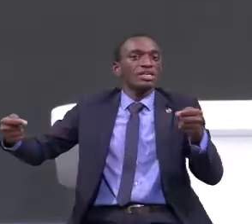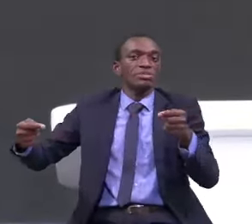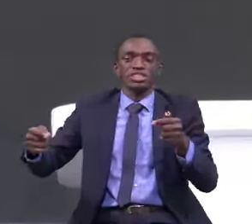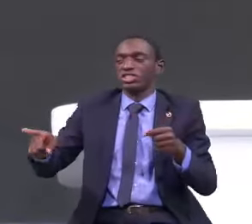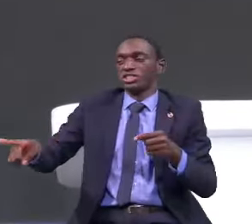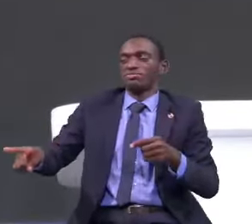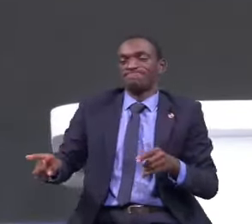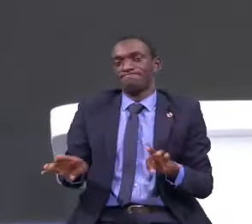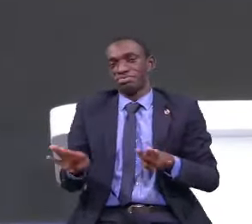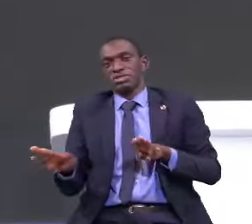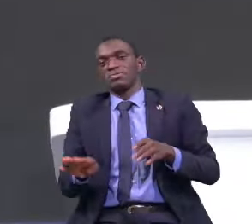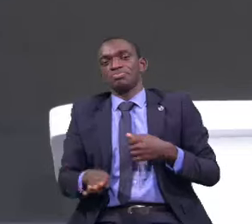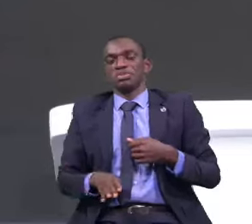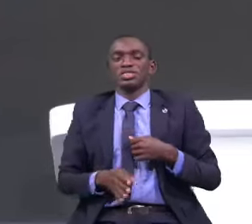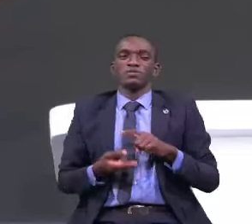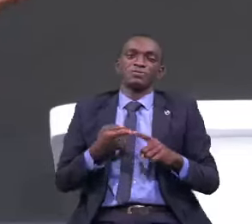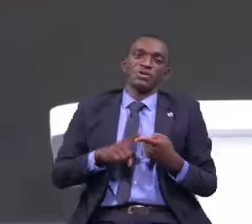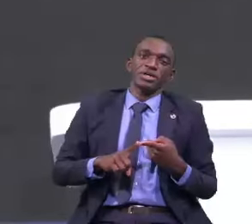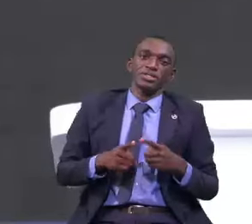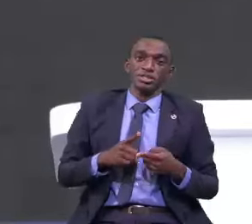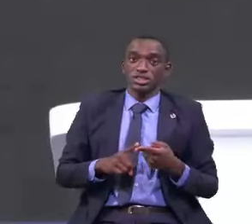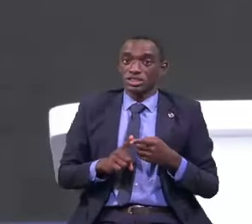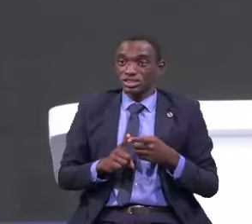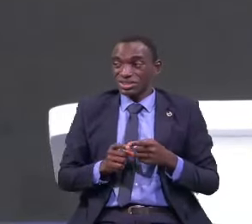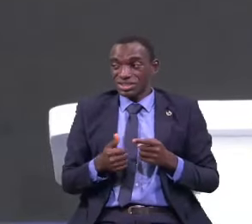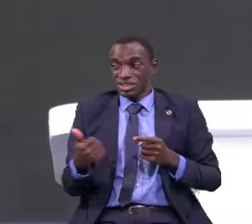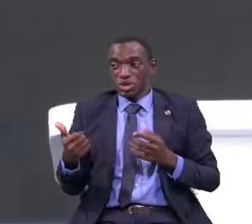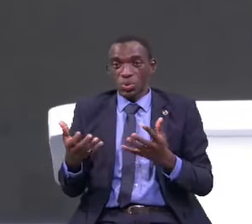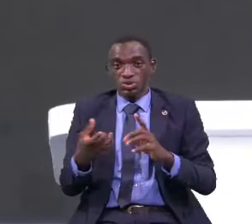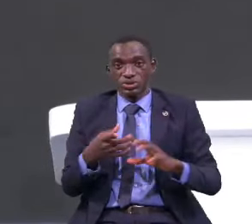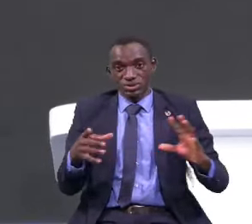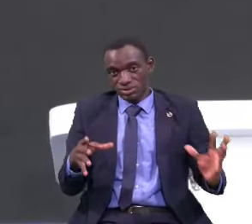friend, to take that privilege away from you.